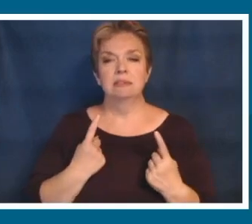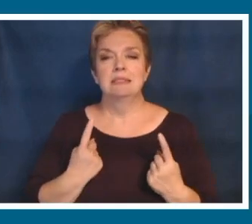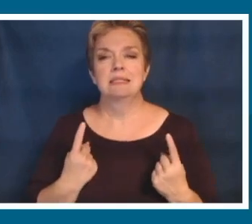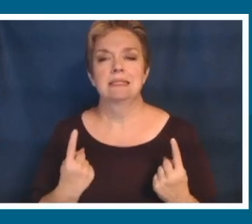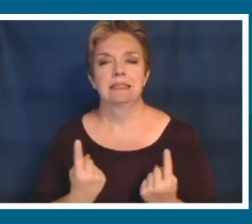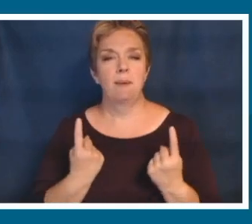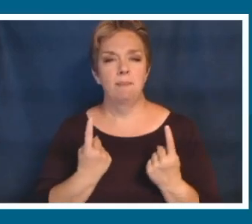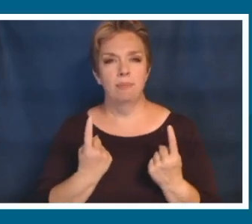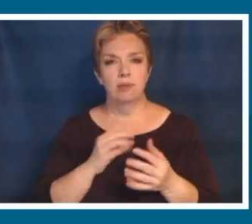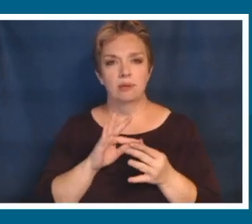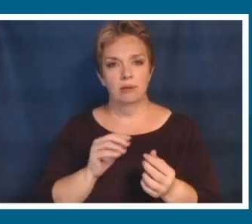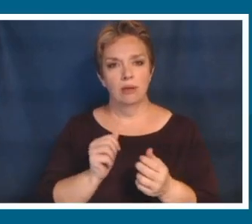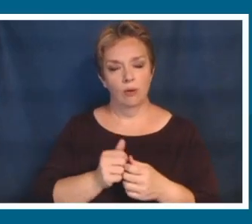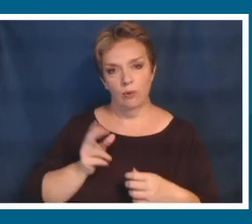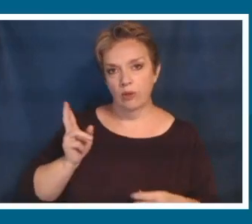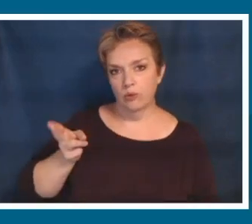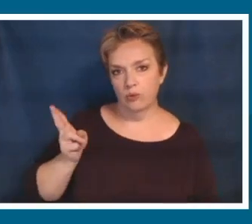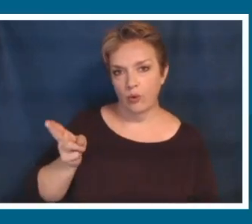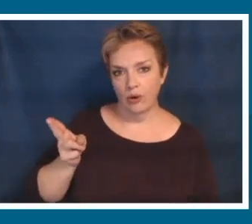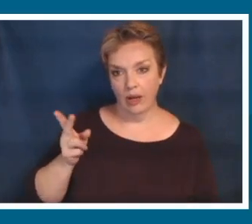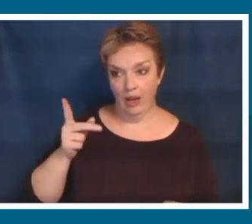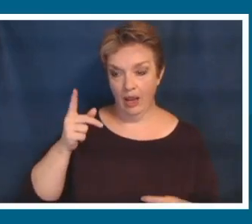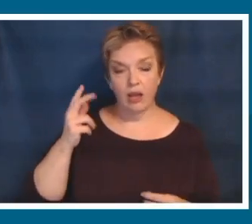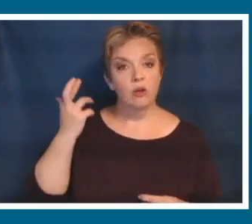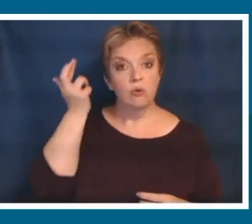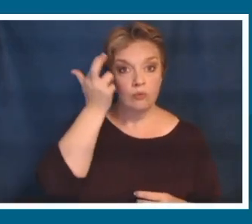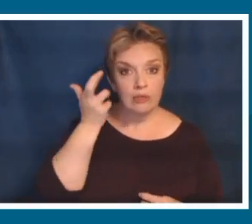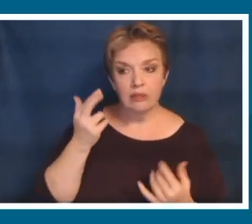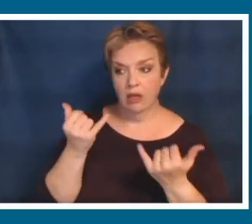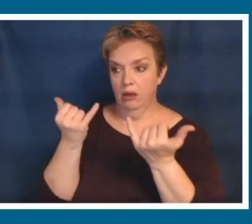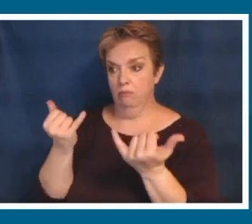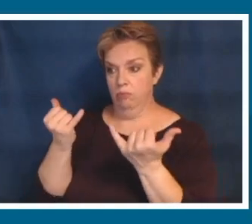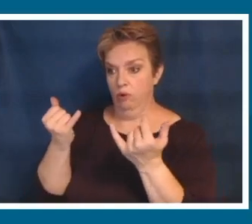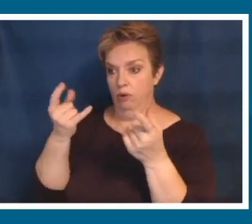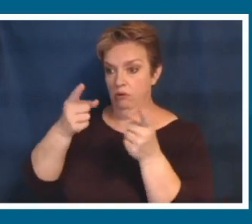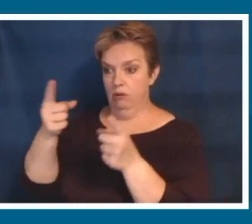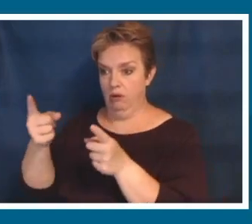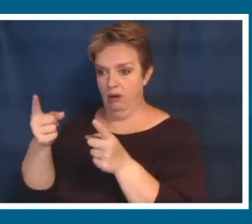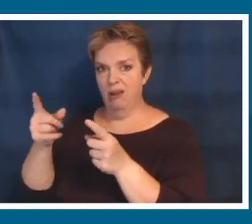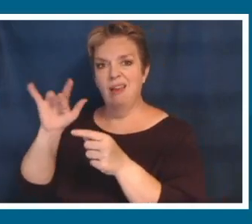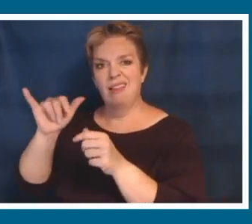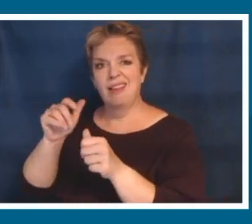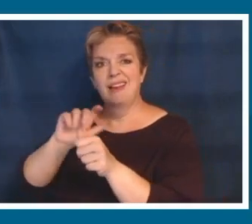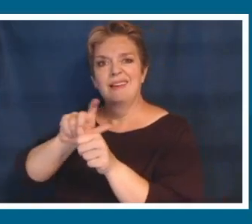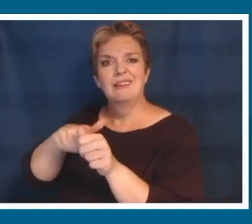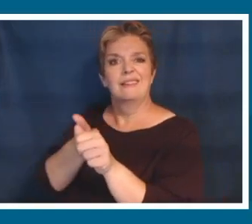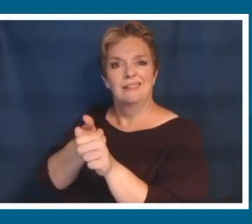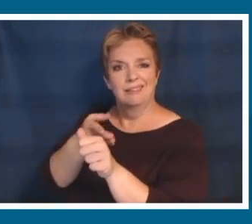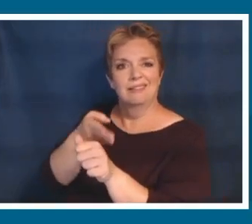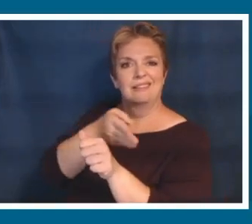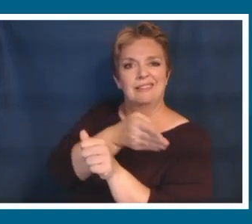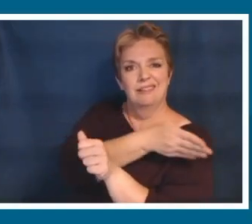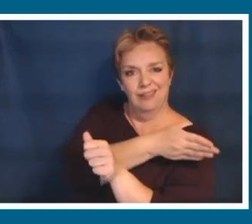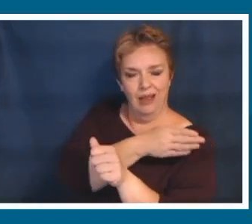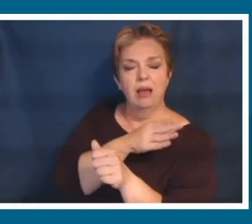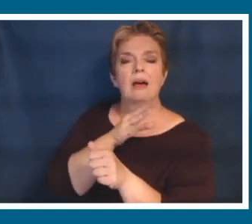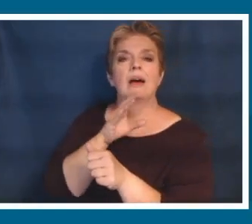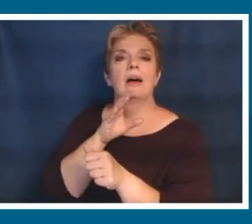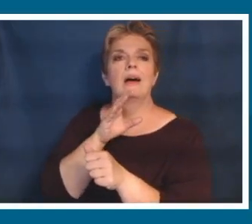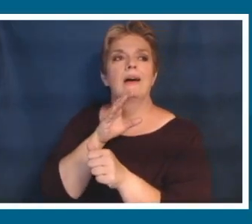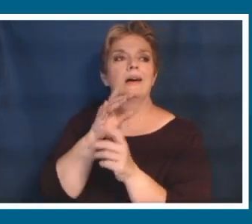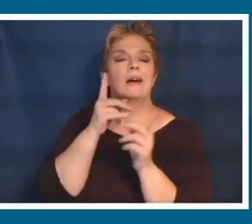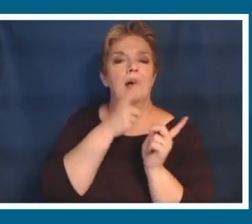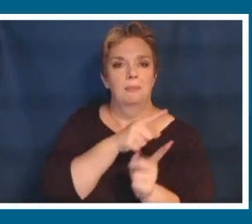based because the present is built upon the past. So what is the name of the school? What is the name of the street? What is the name of